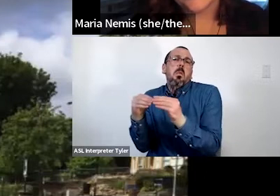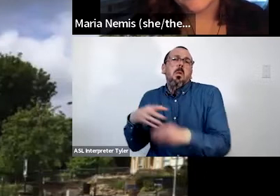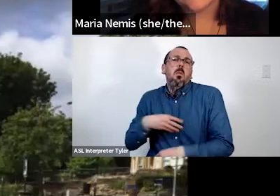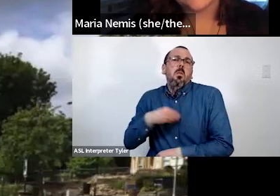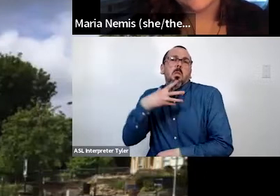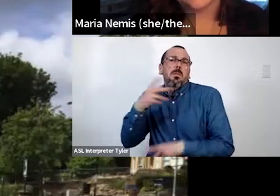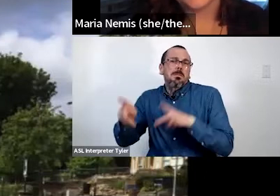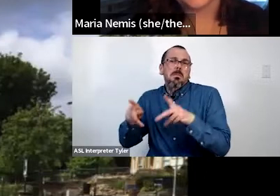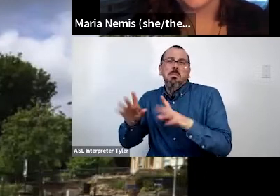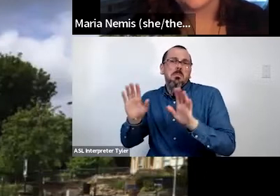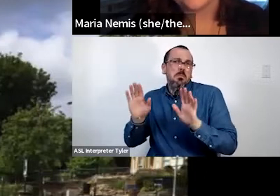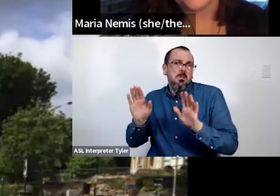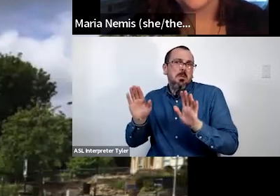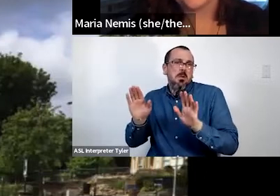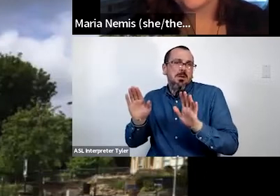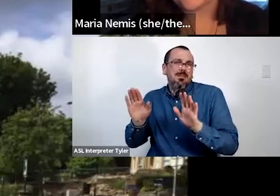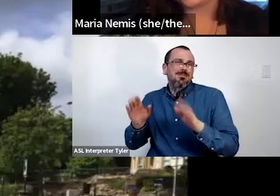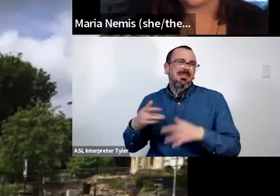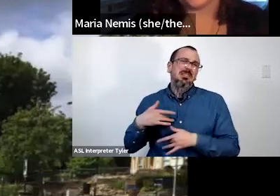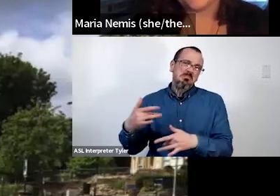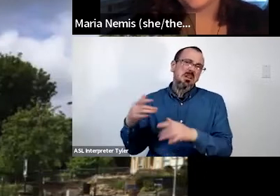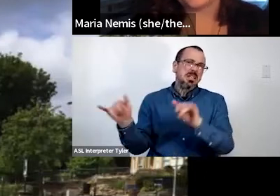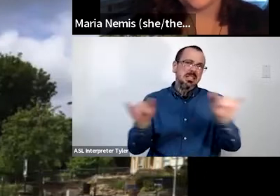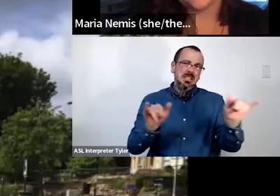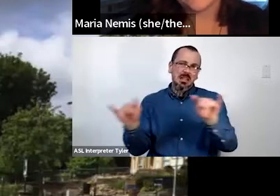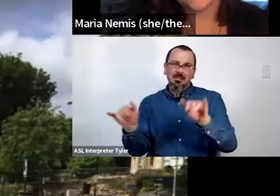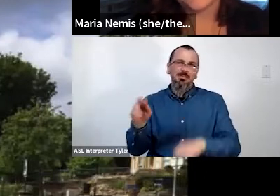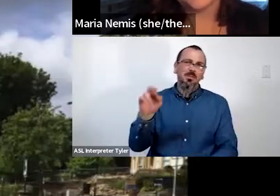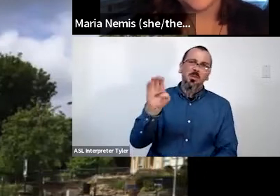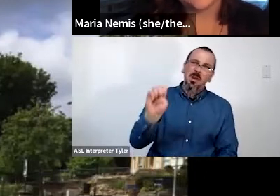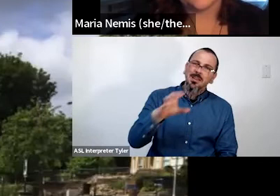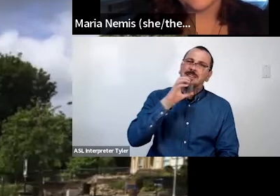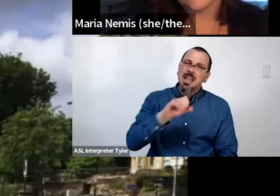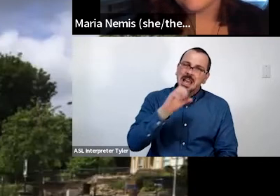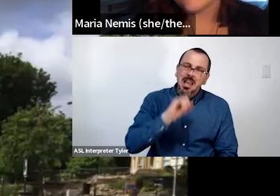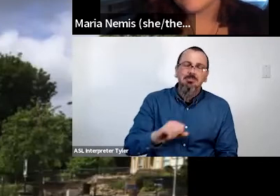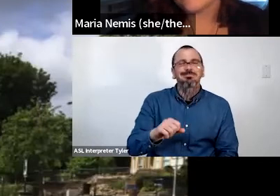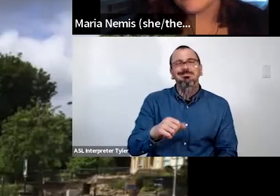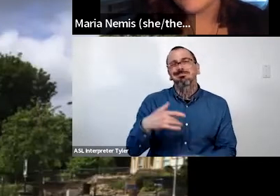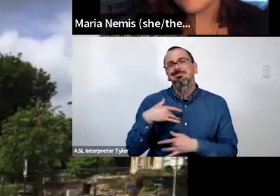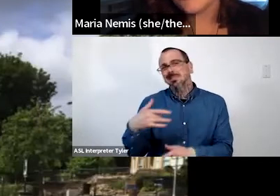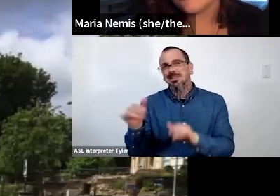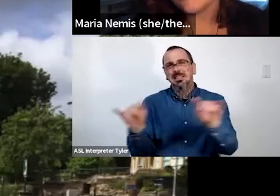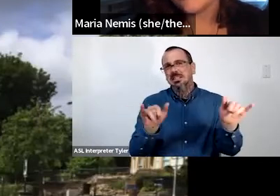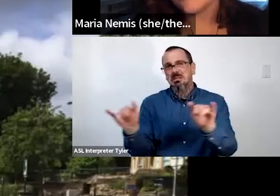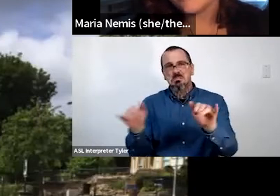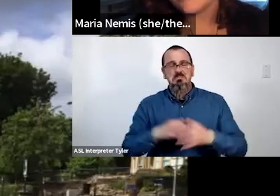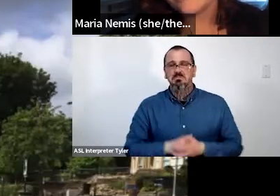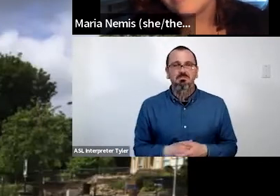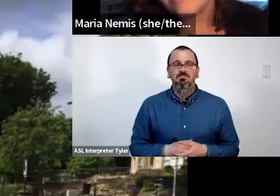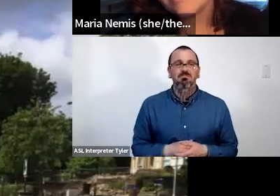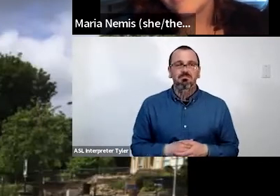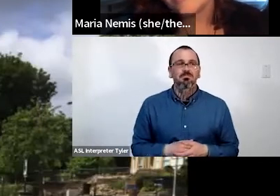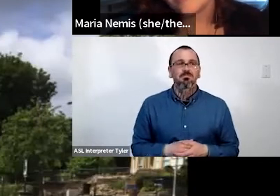significant differences in terms of like race or age that I was able to observe in any of the subgroups.